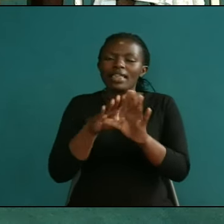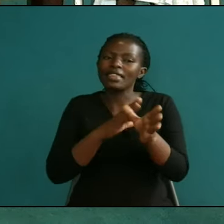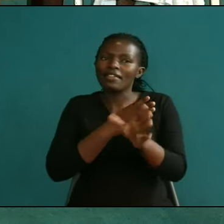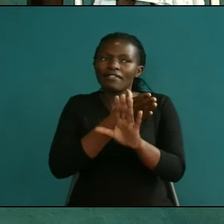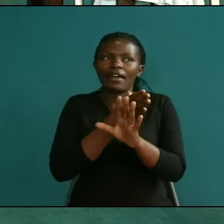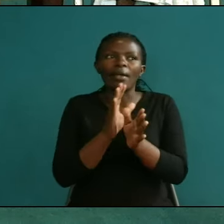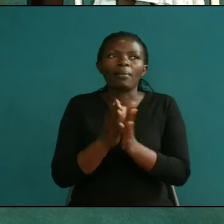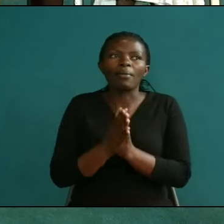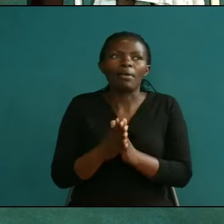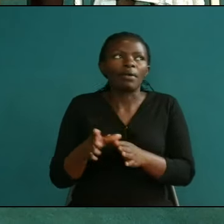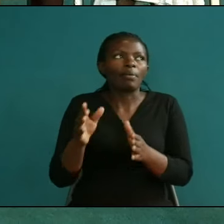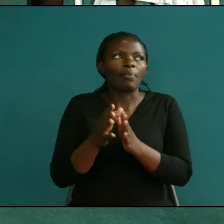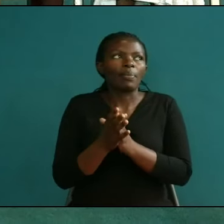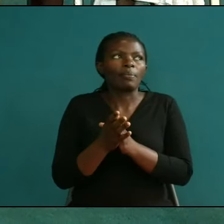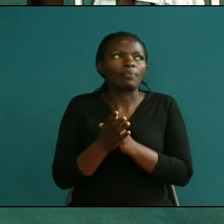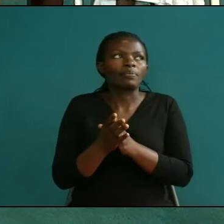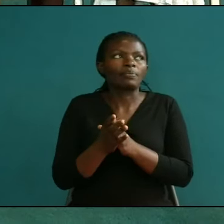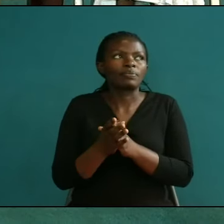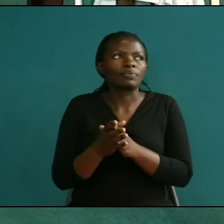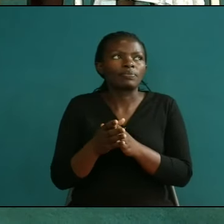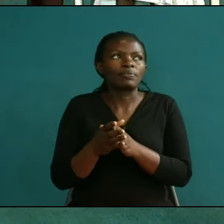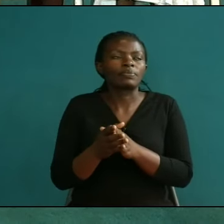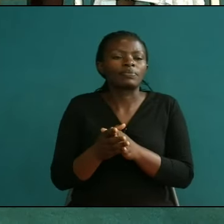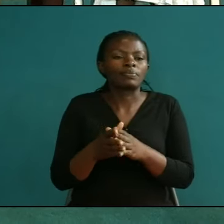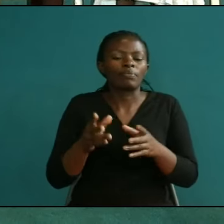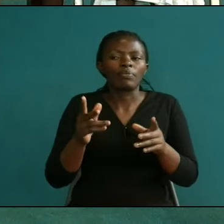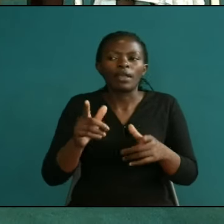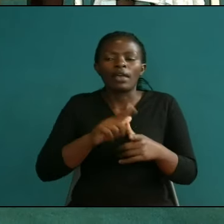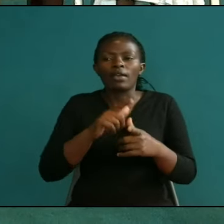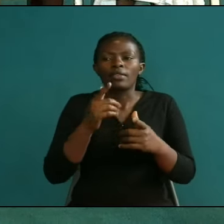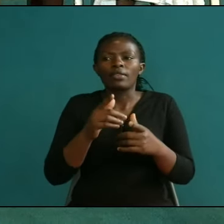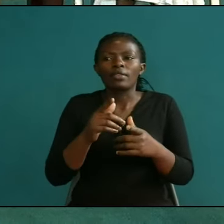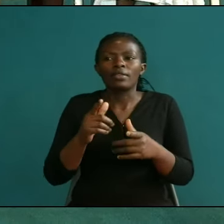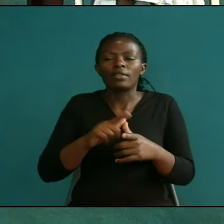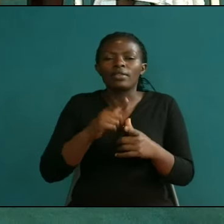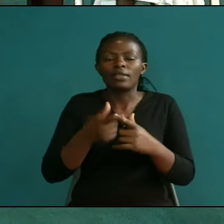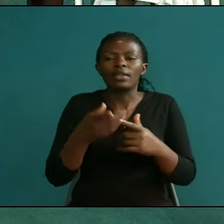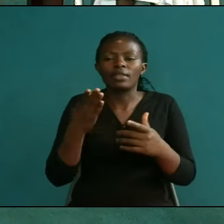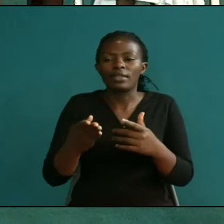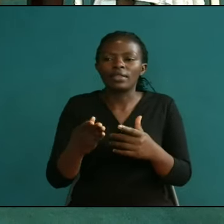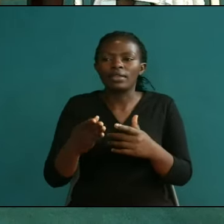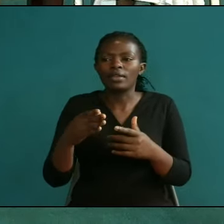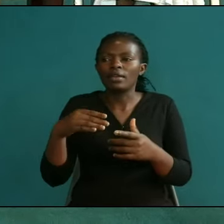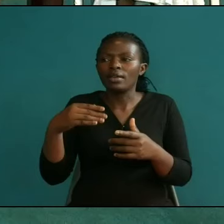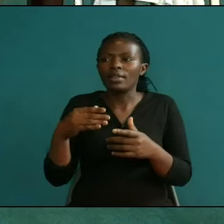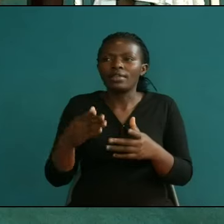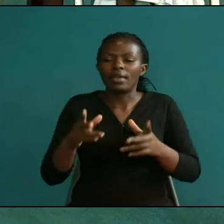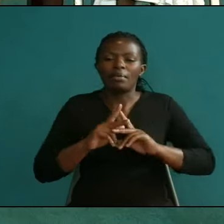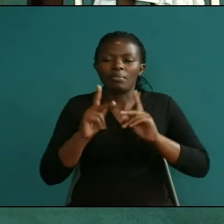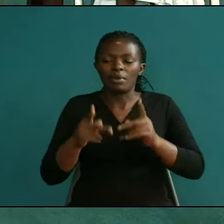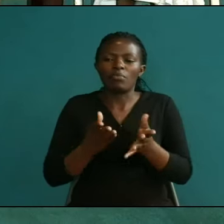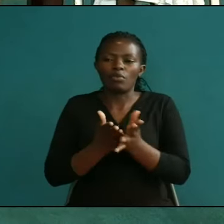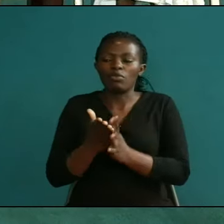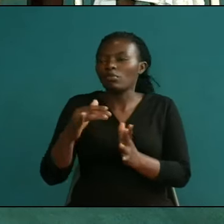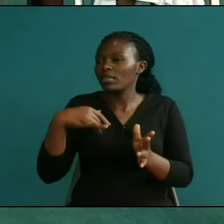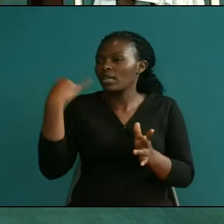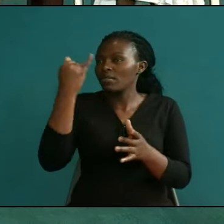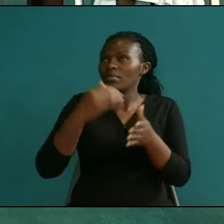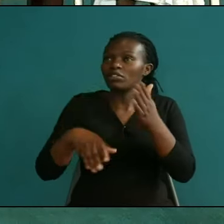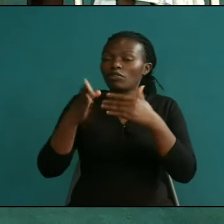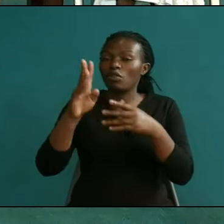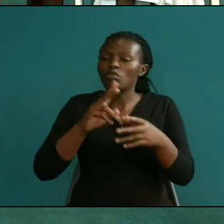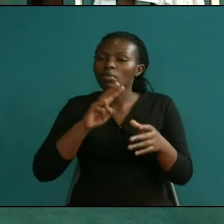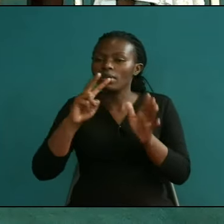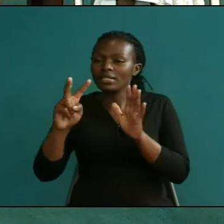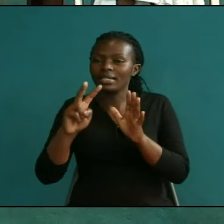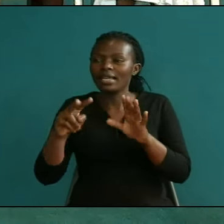that the people, but that through them the image of God and of Christ may be perfectly revealed.